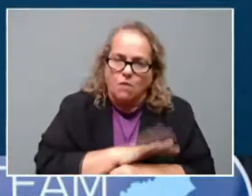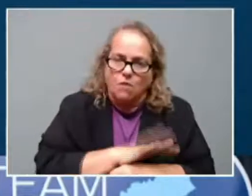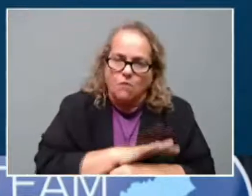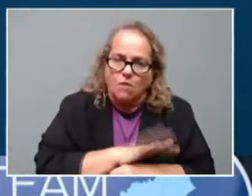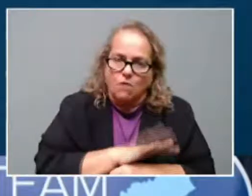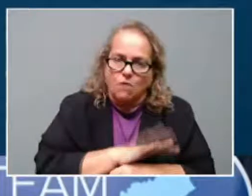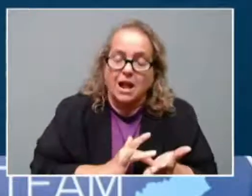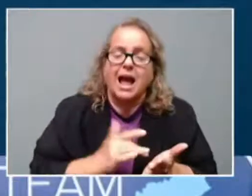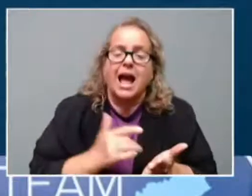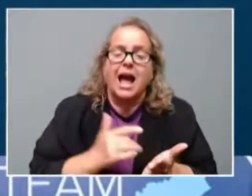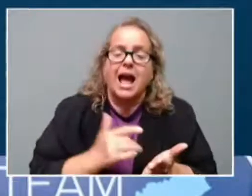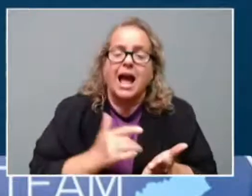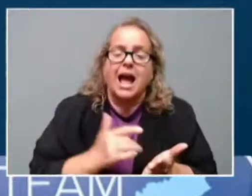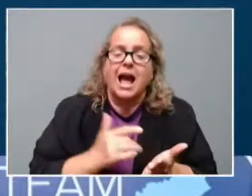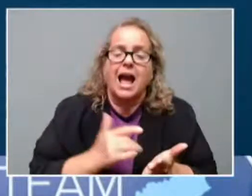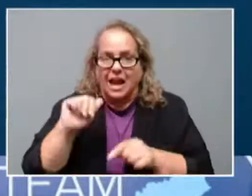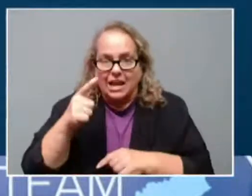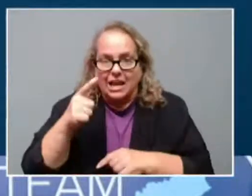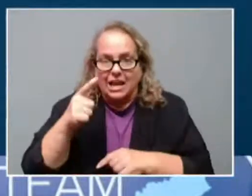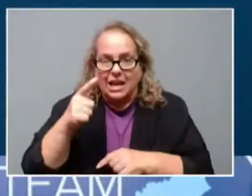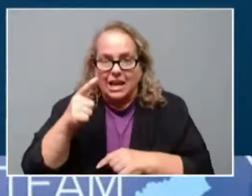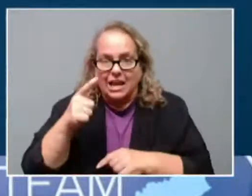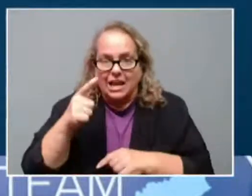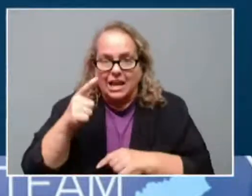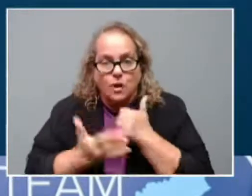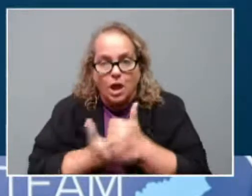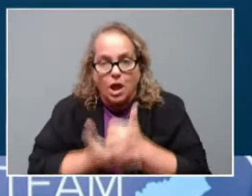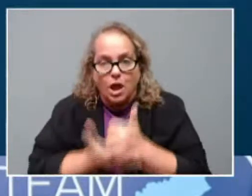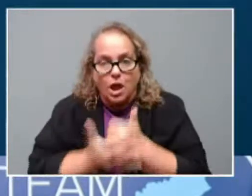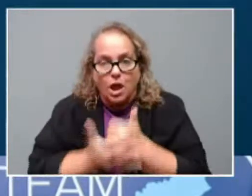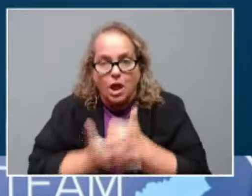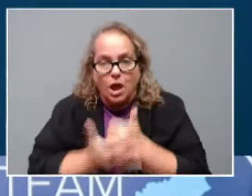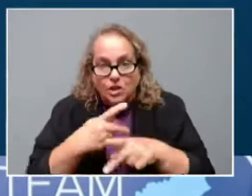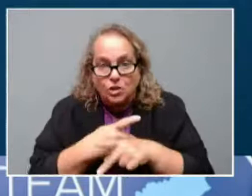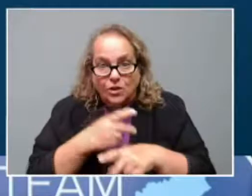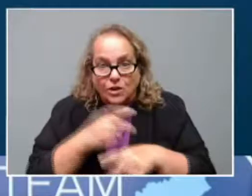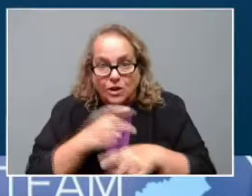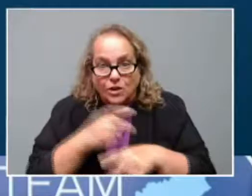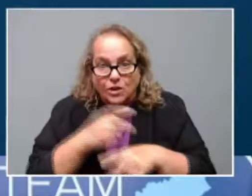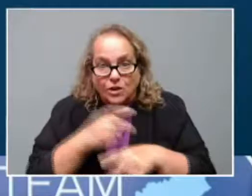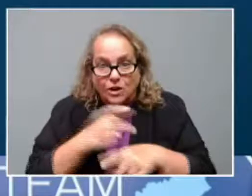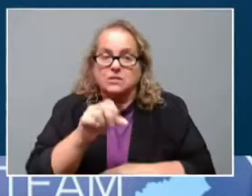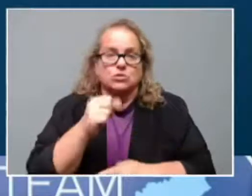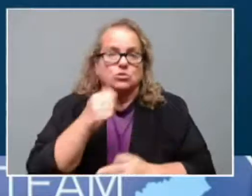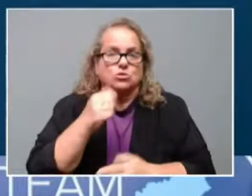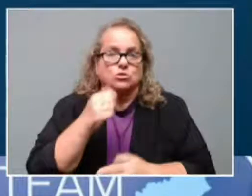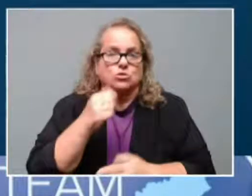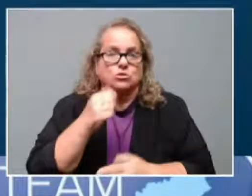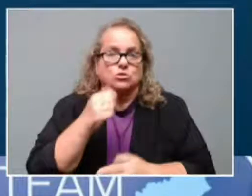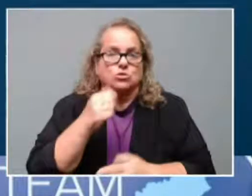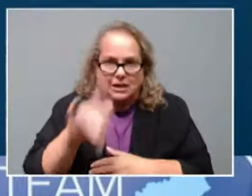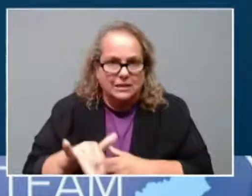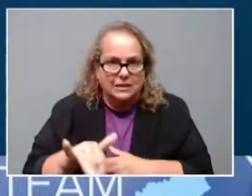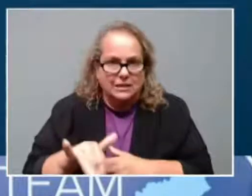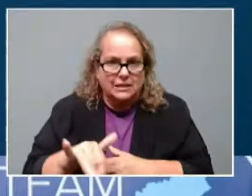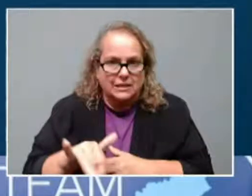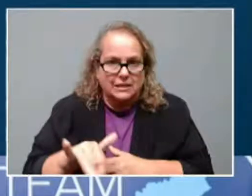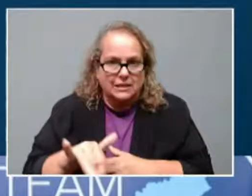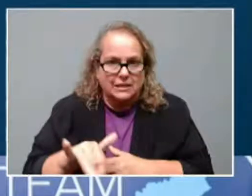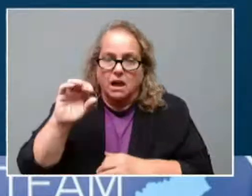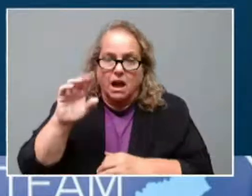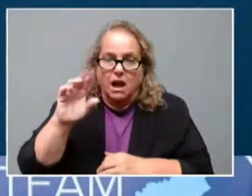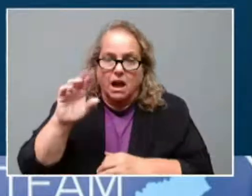you. There are agents out there to help you. And this is good for Kentucky. Connect can help people get